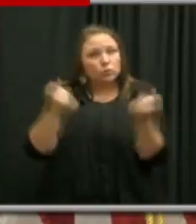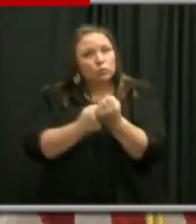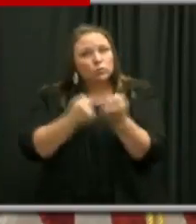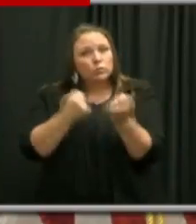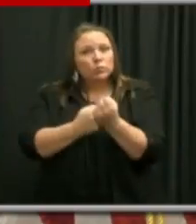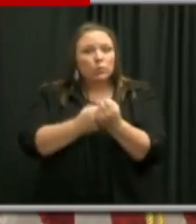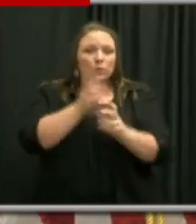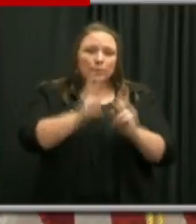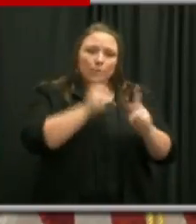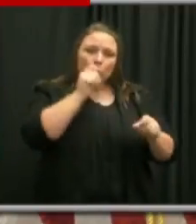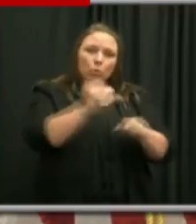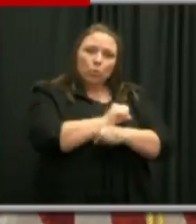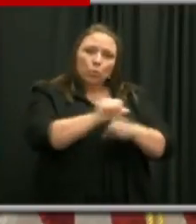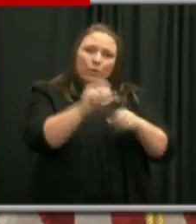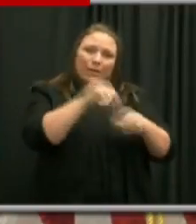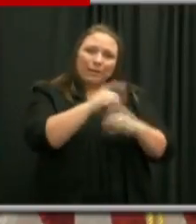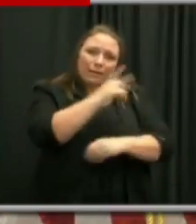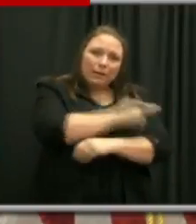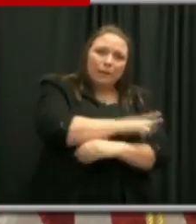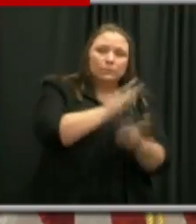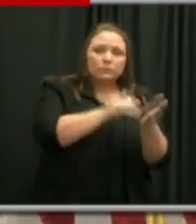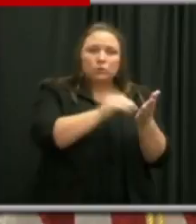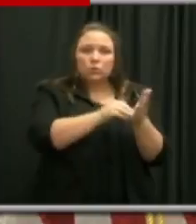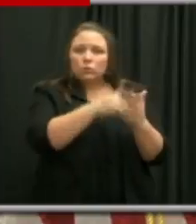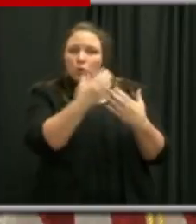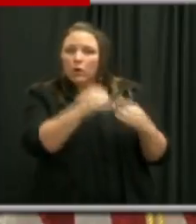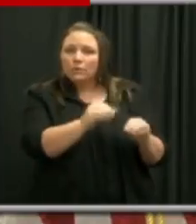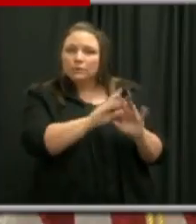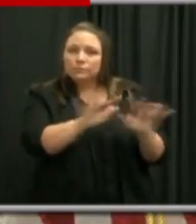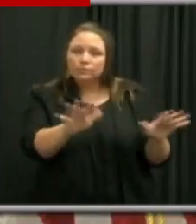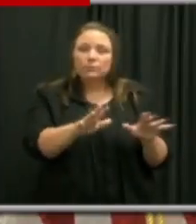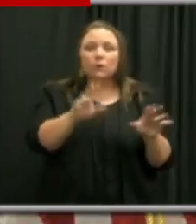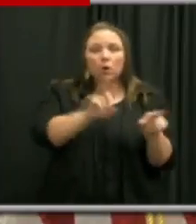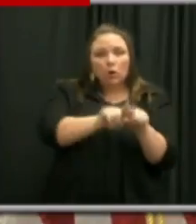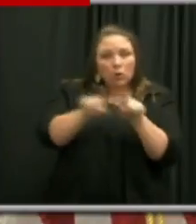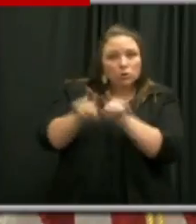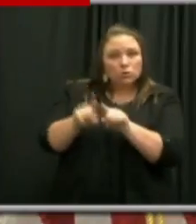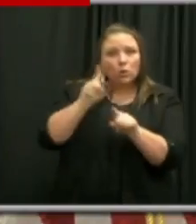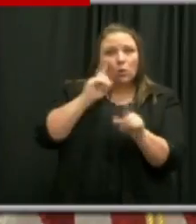our frontline healthcare workers. As always, I urge you to visit the